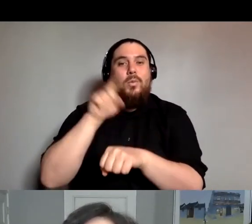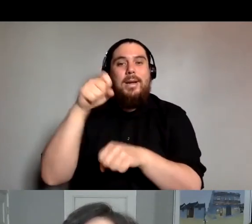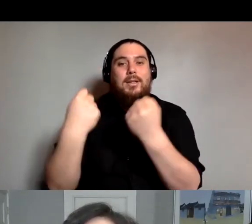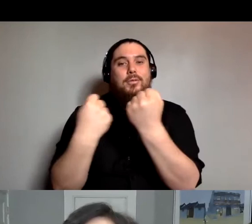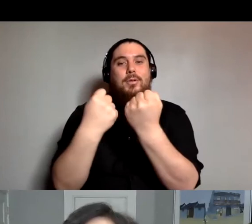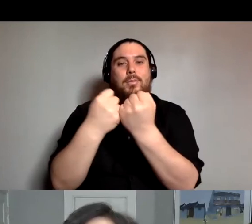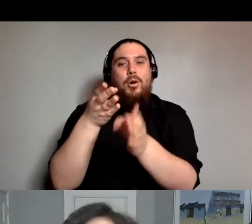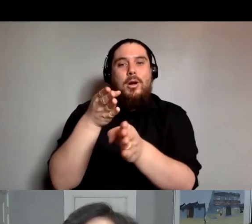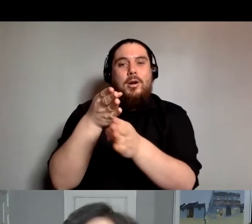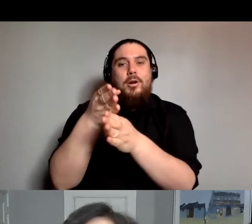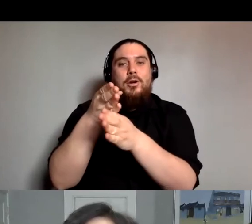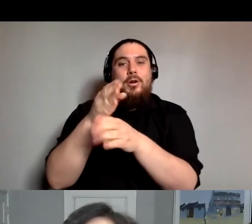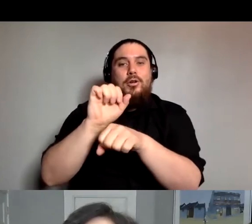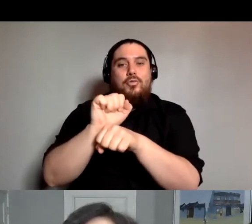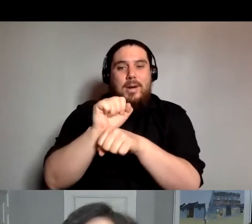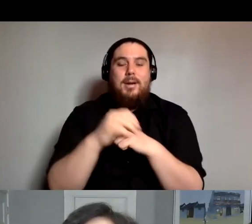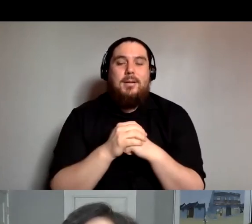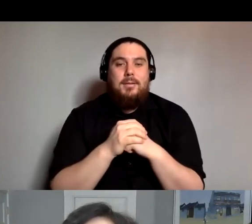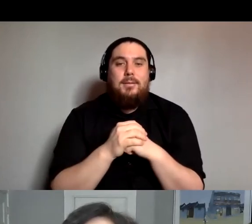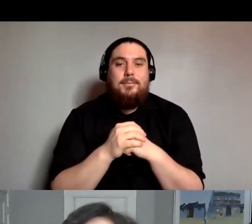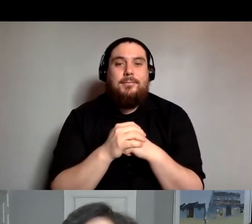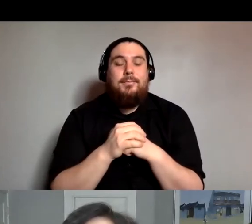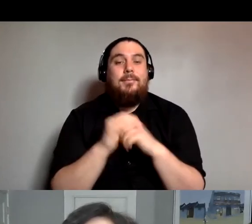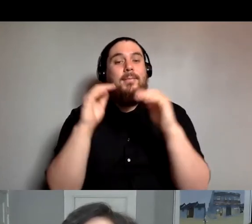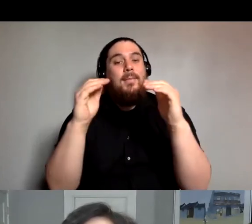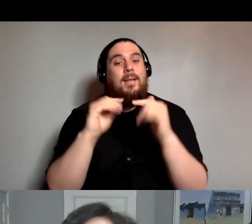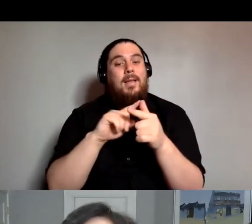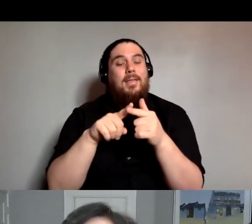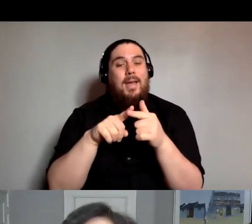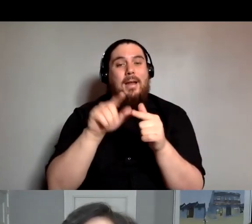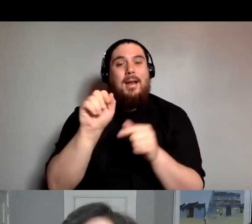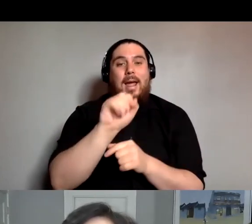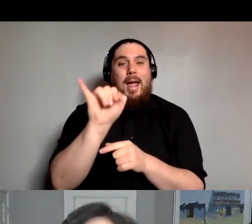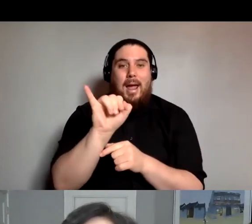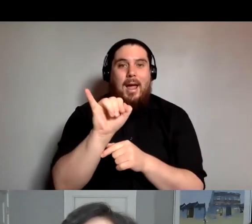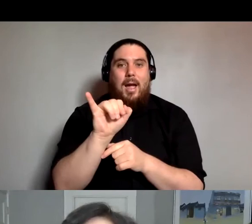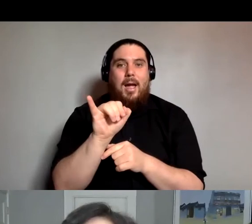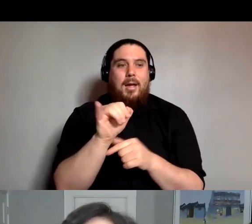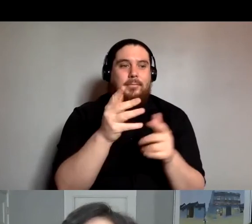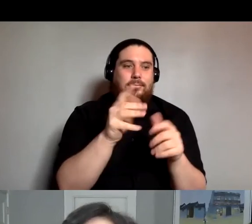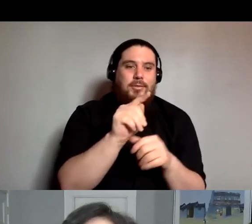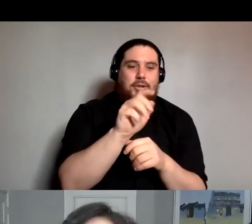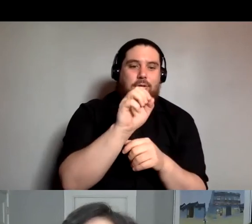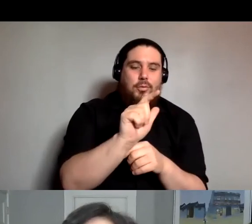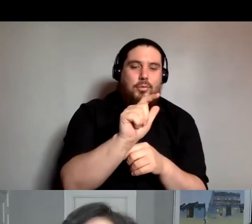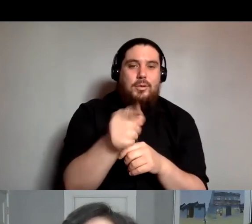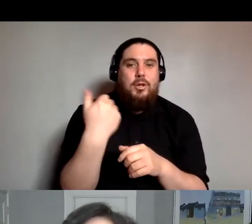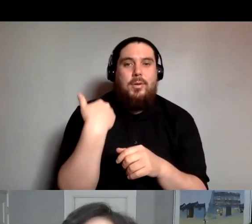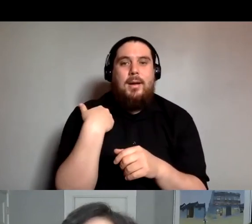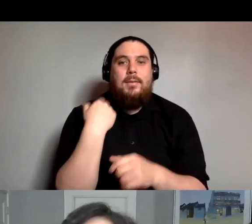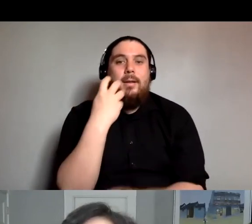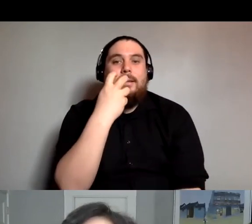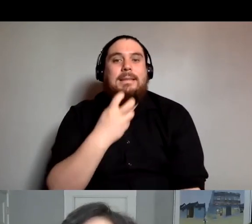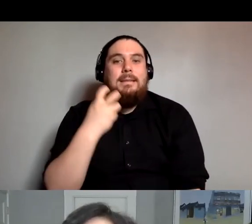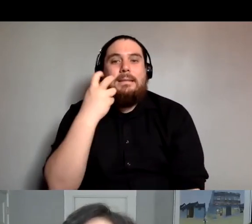actually, then artificial intelligence, once you're through the door, through tools like speech recognition, which